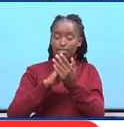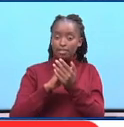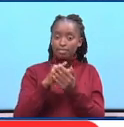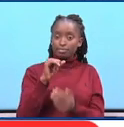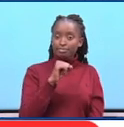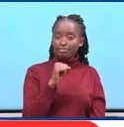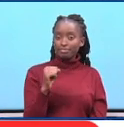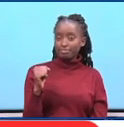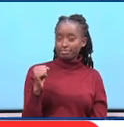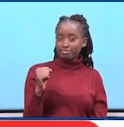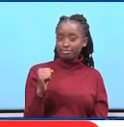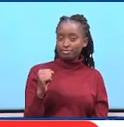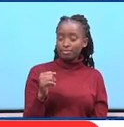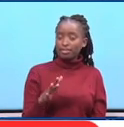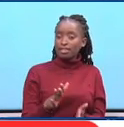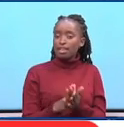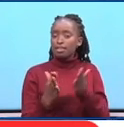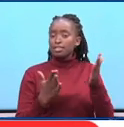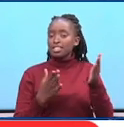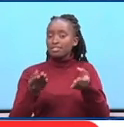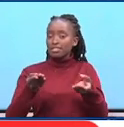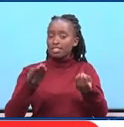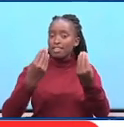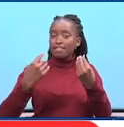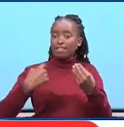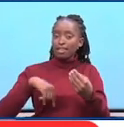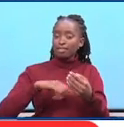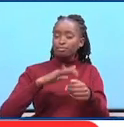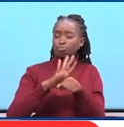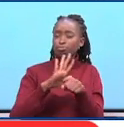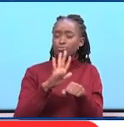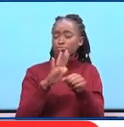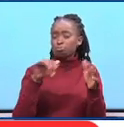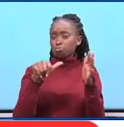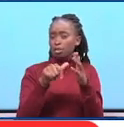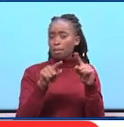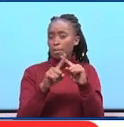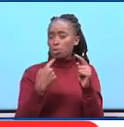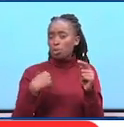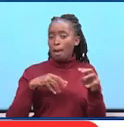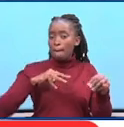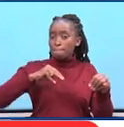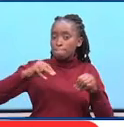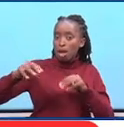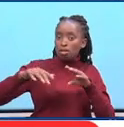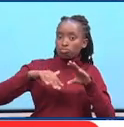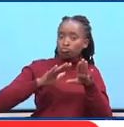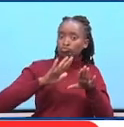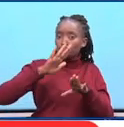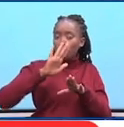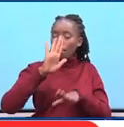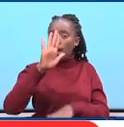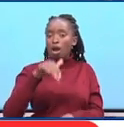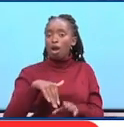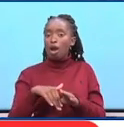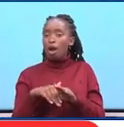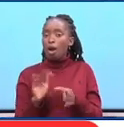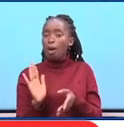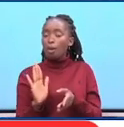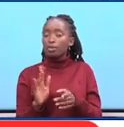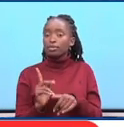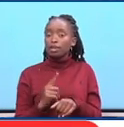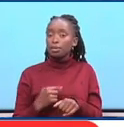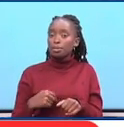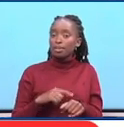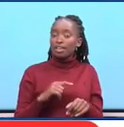defense. And their services gave us a lot of problems, but we managed to stable and we won that set when they were leading